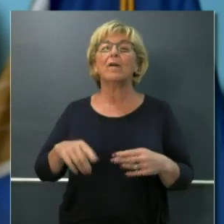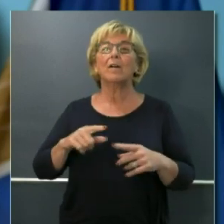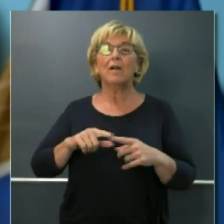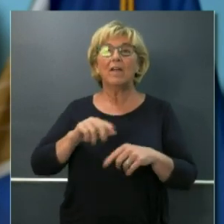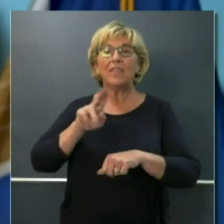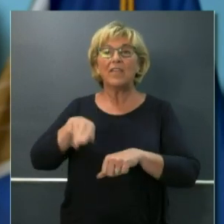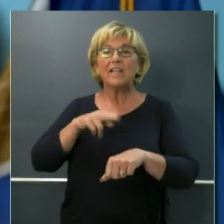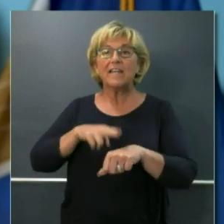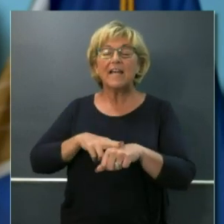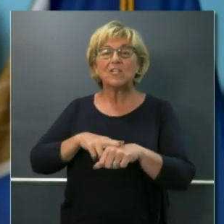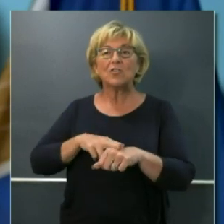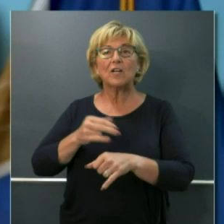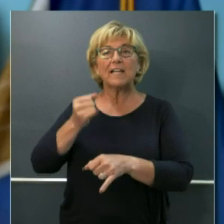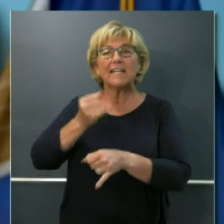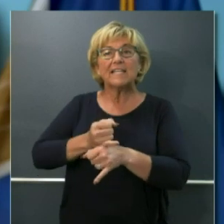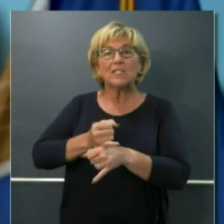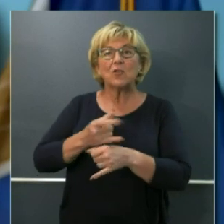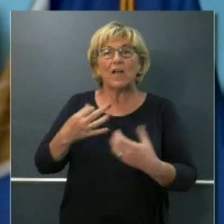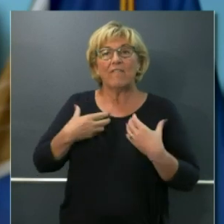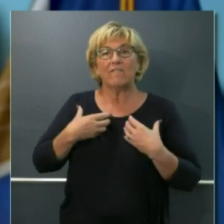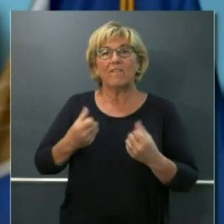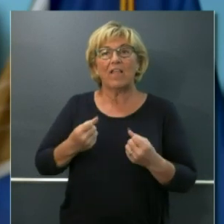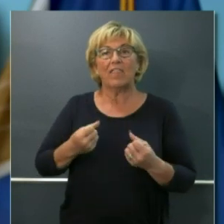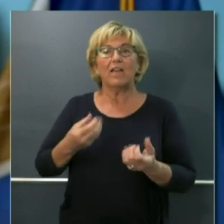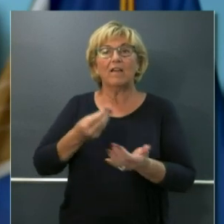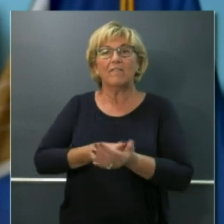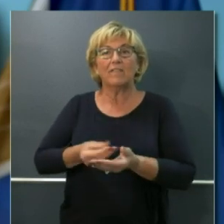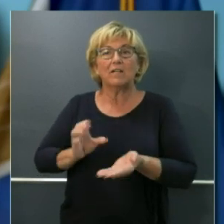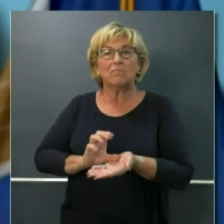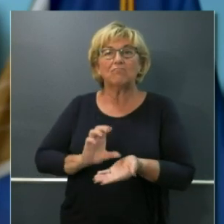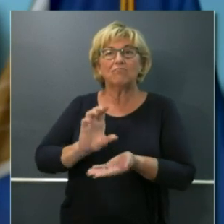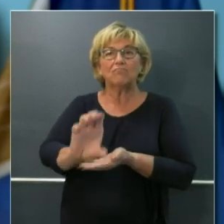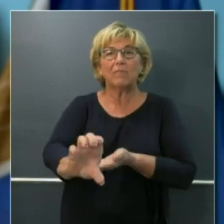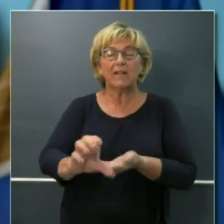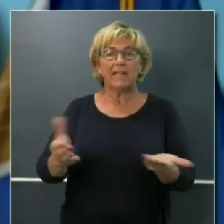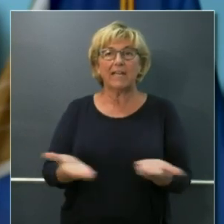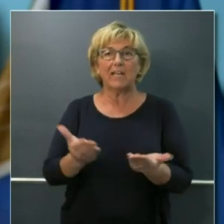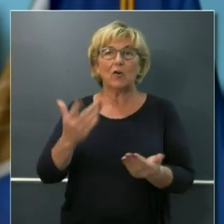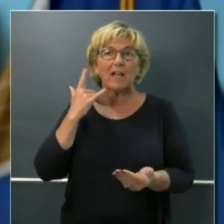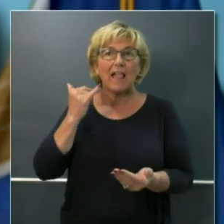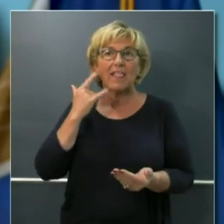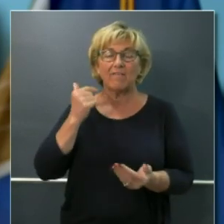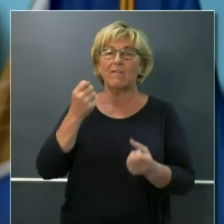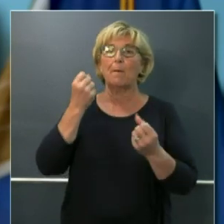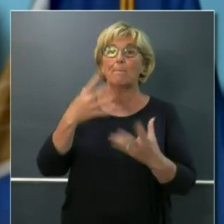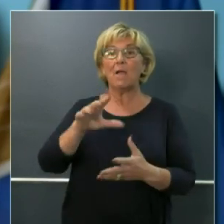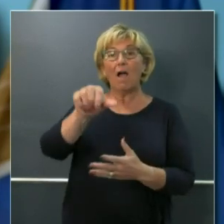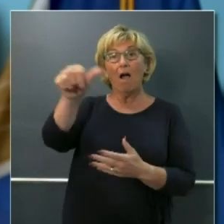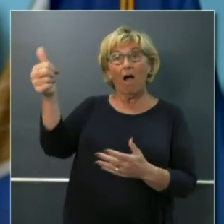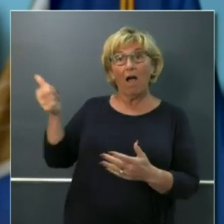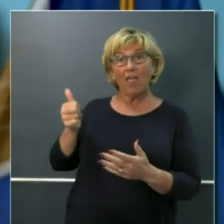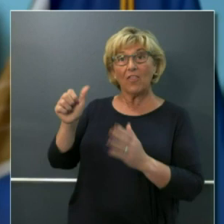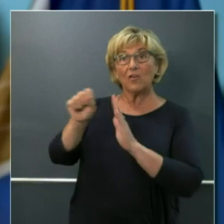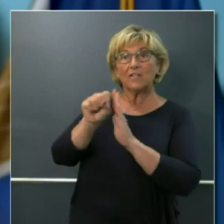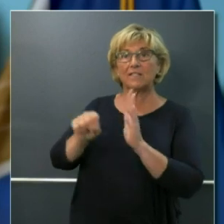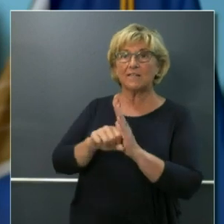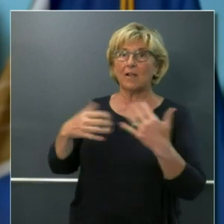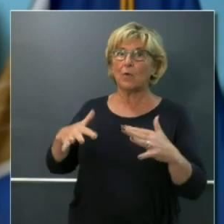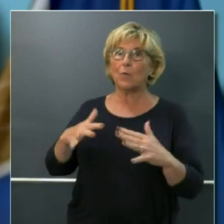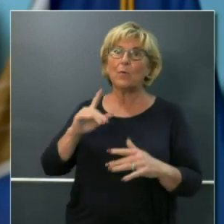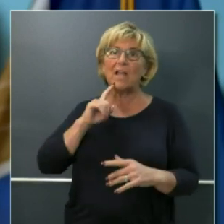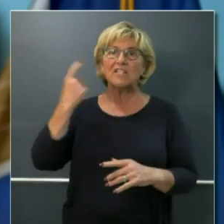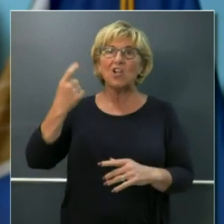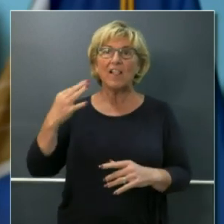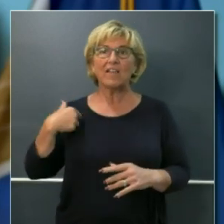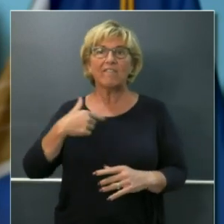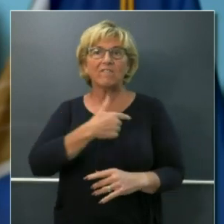Health funded facilities in this state is a point of envy for many other parts of the globe, not just across this